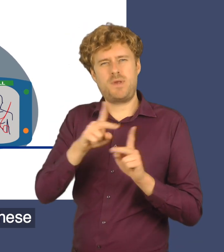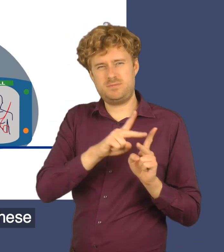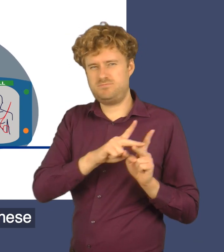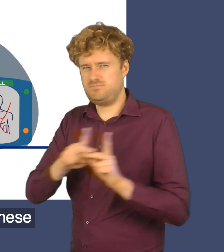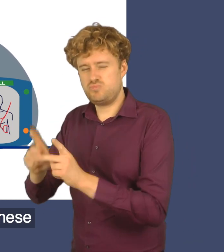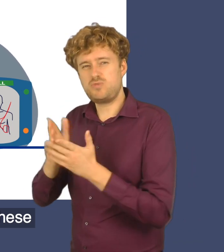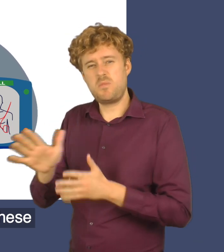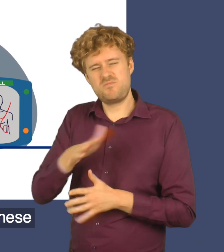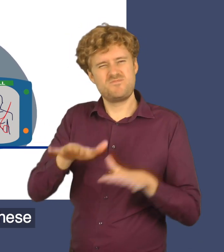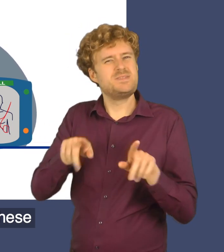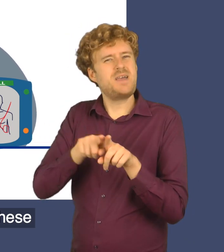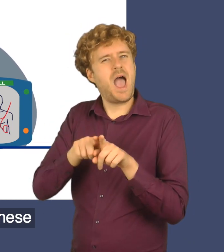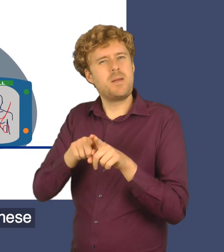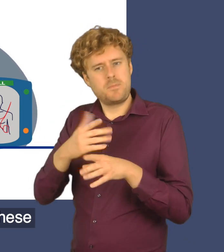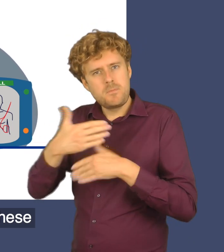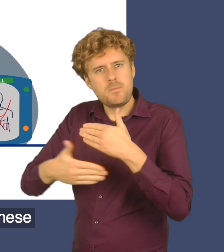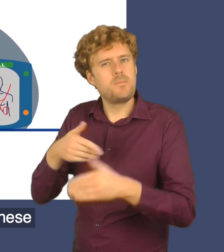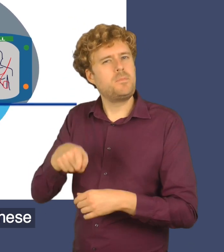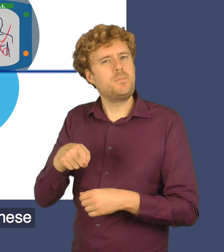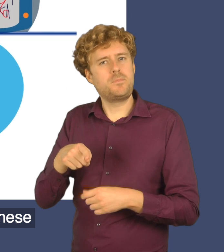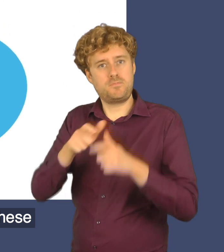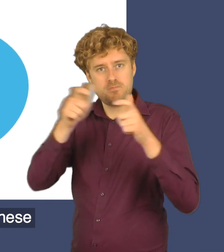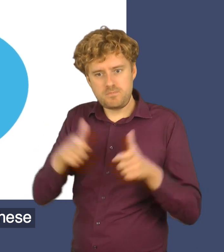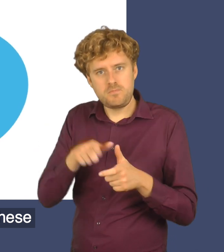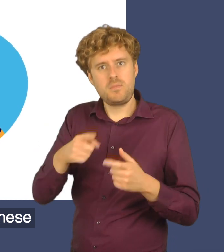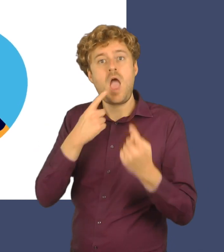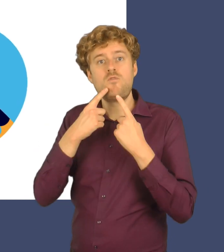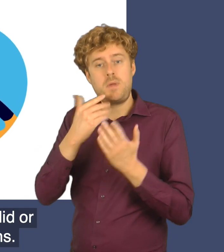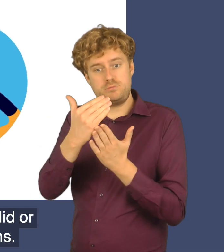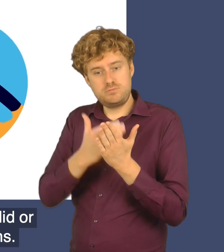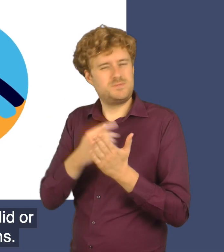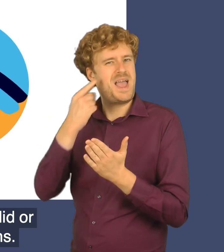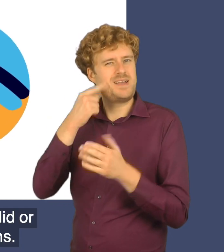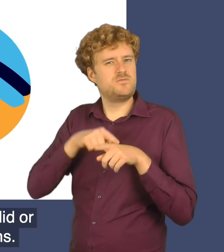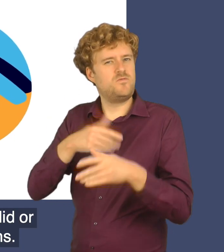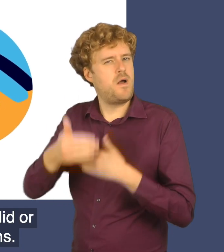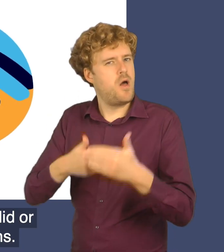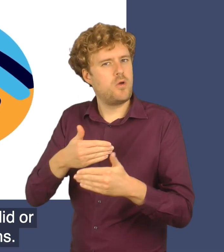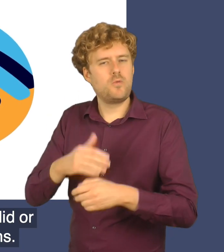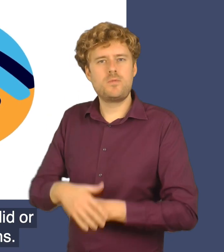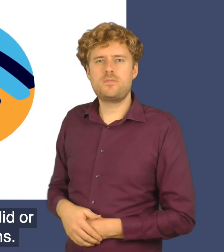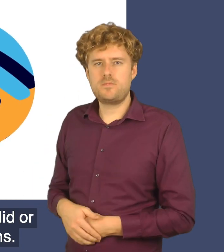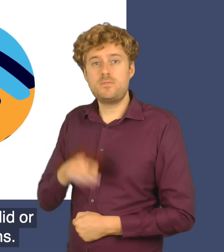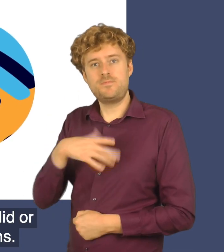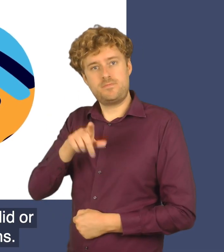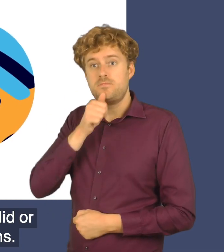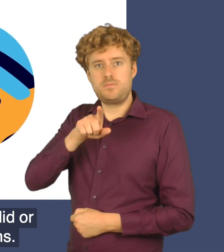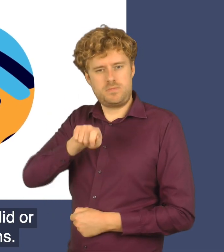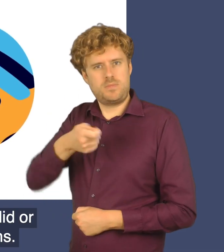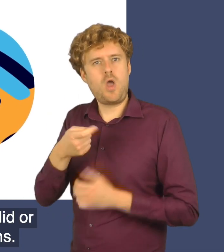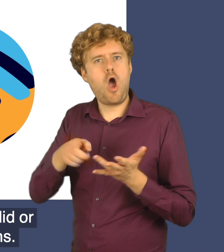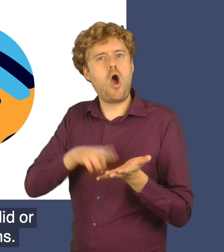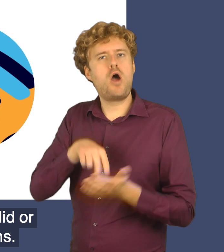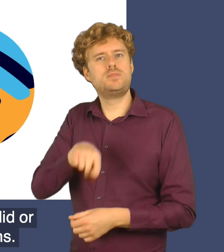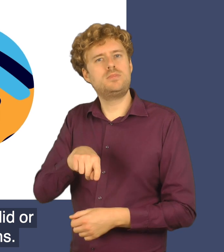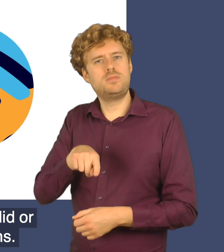same job and come with these simple, easy-to-follow instructions. Step 1. Switch on the defibrillator by opening the